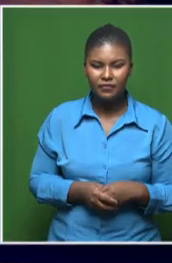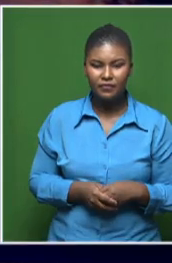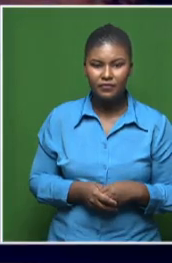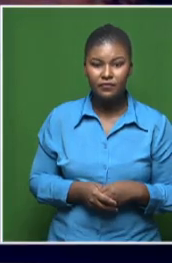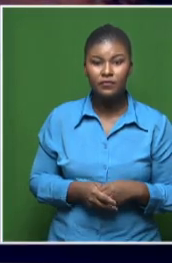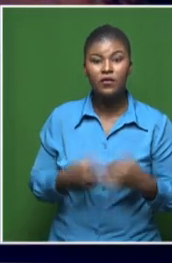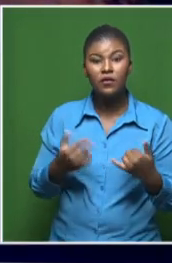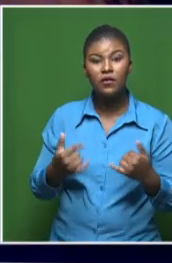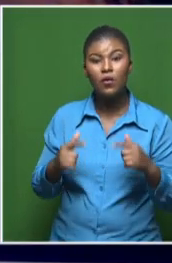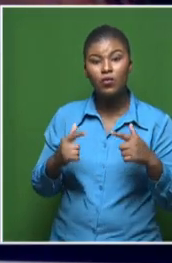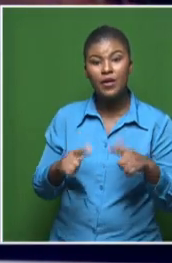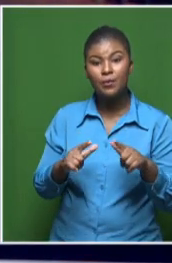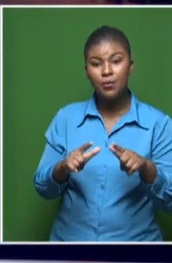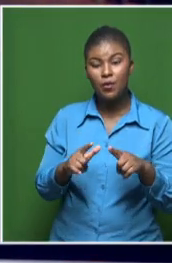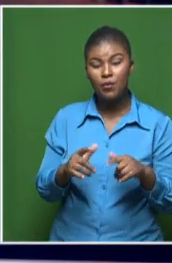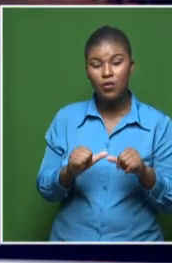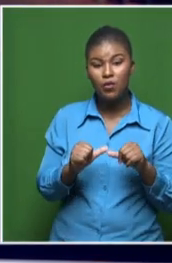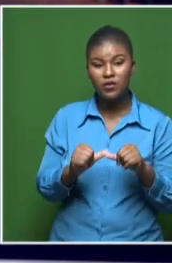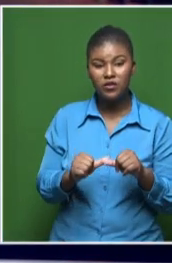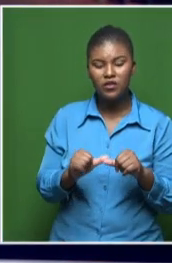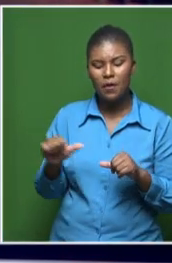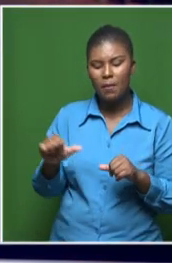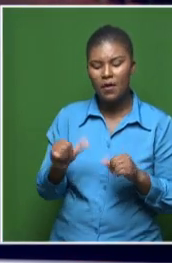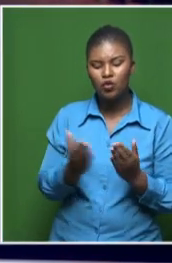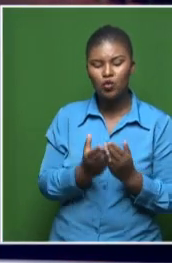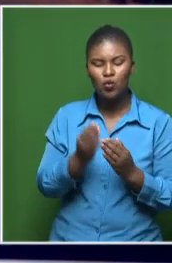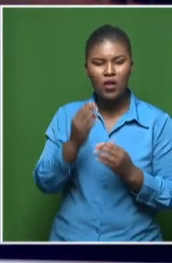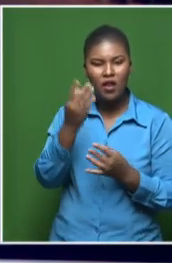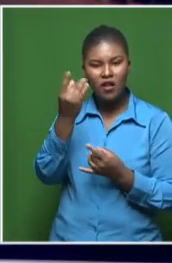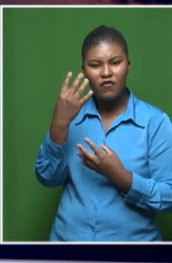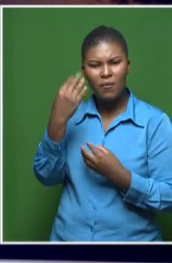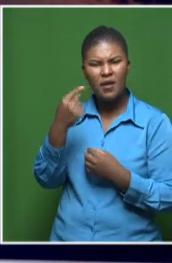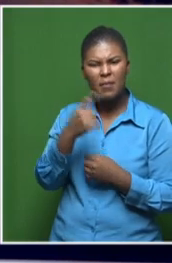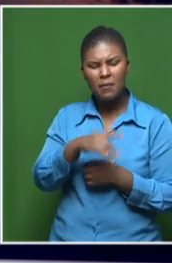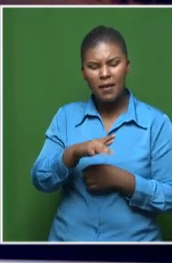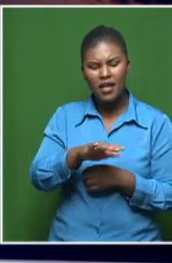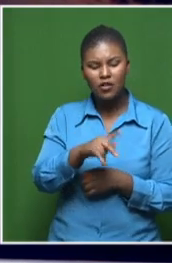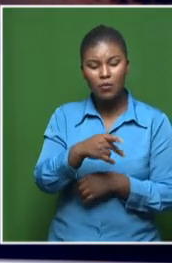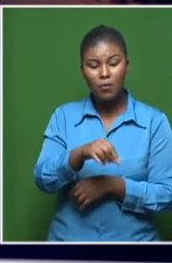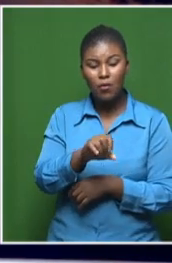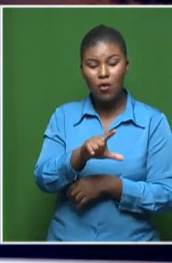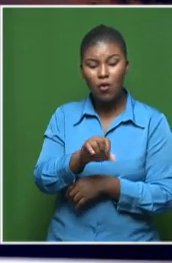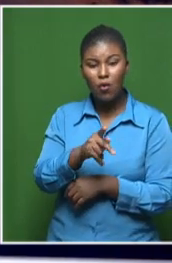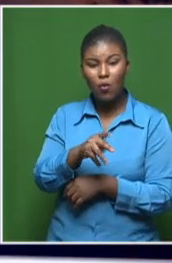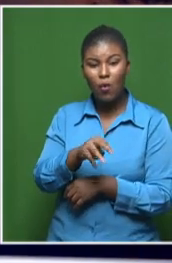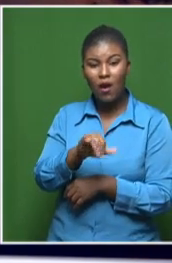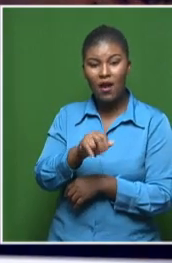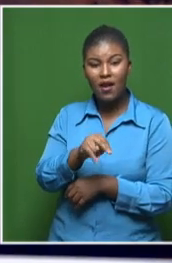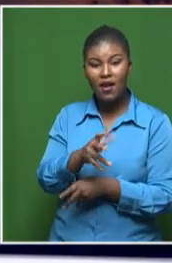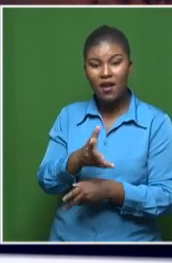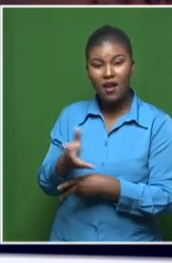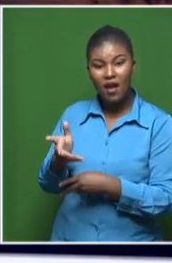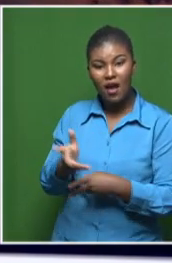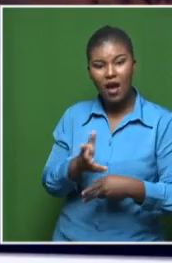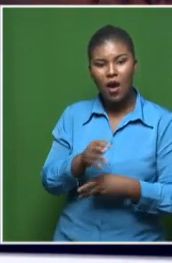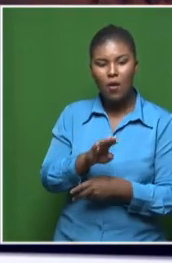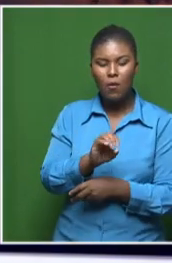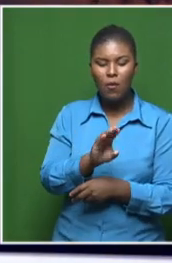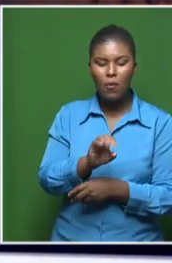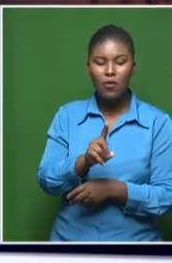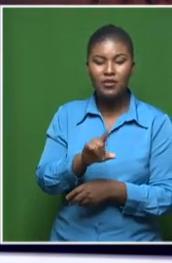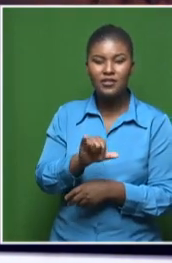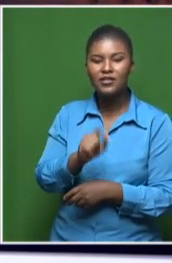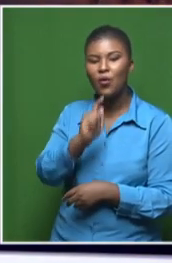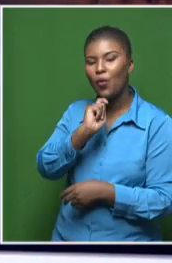Well, staying in Limpopo for the latest back-to-school information from Polokwane, we cross now to our reporter, Lutendo Popoti.